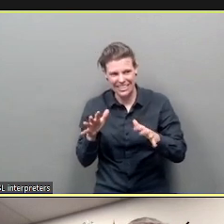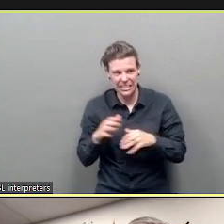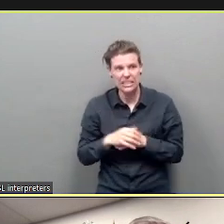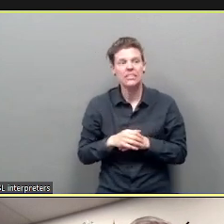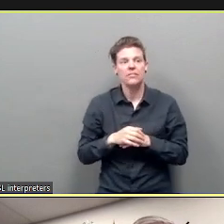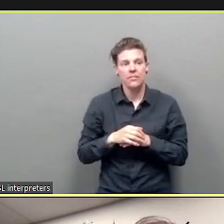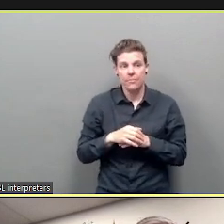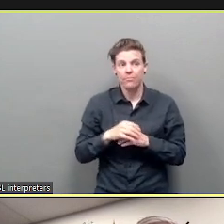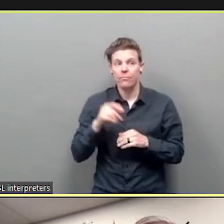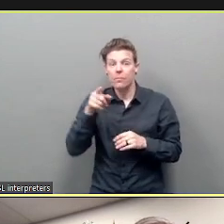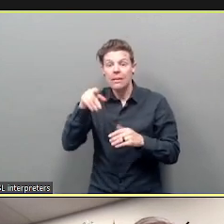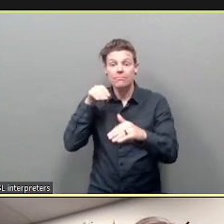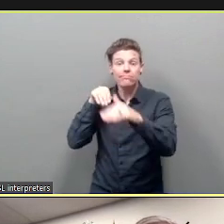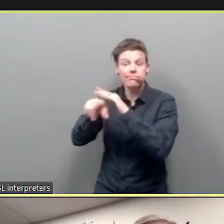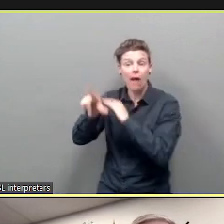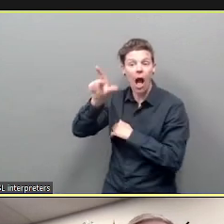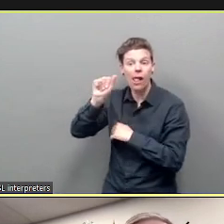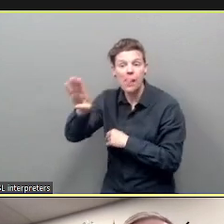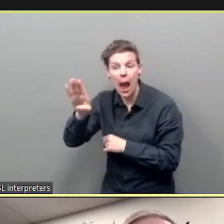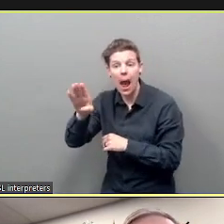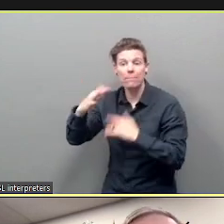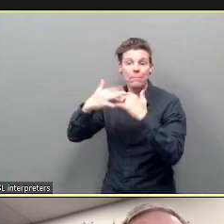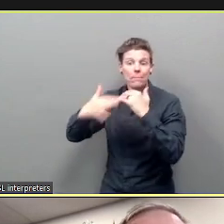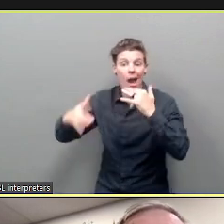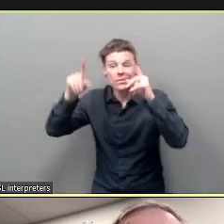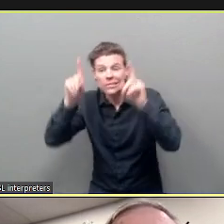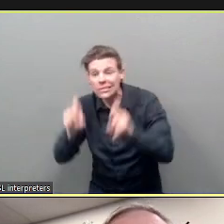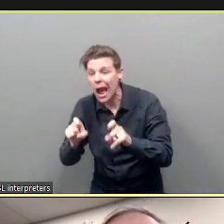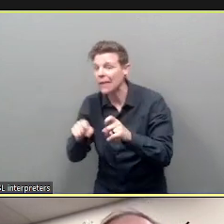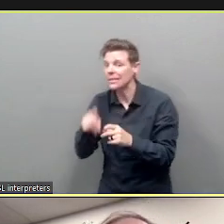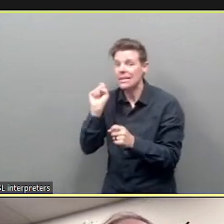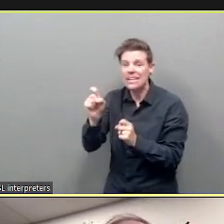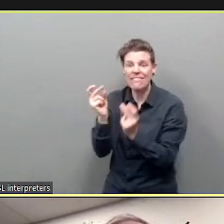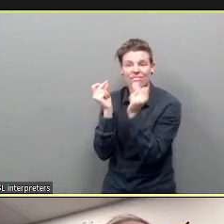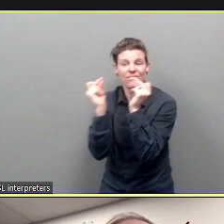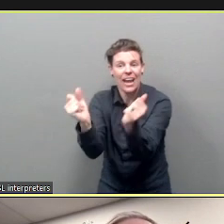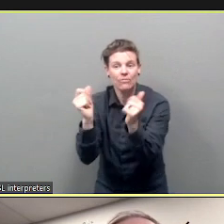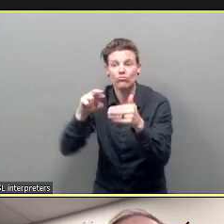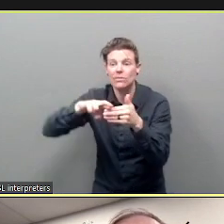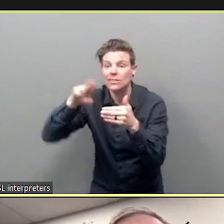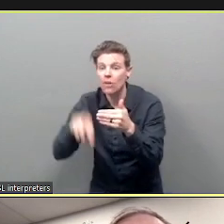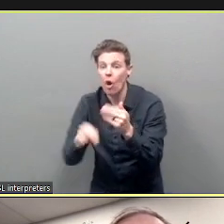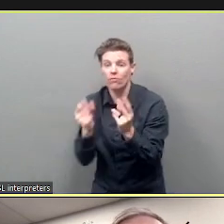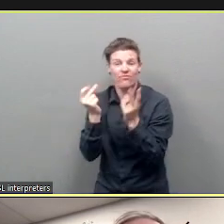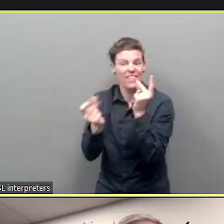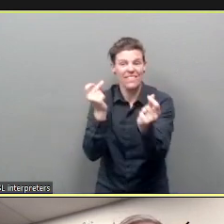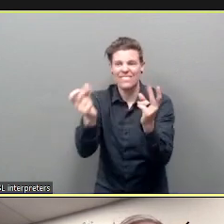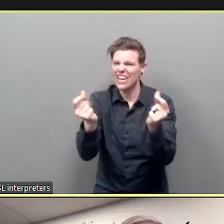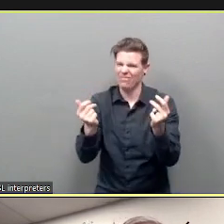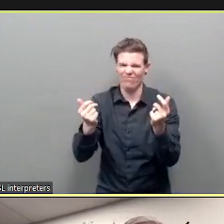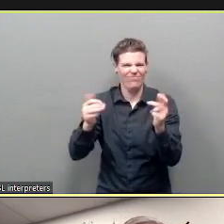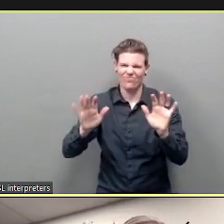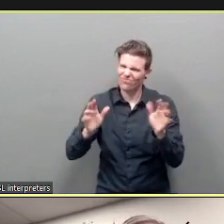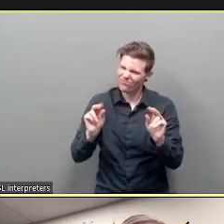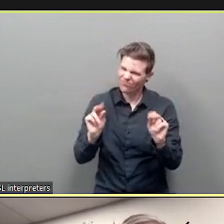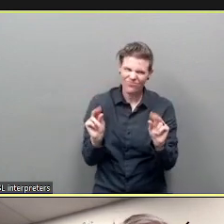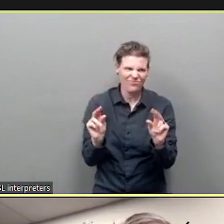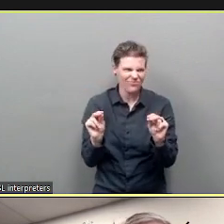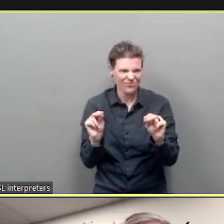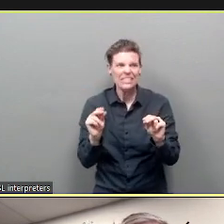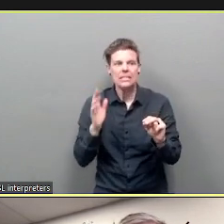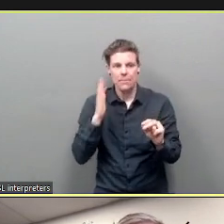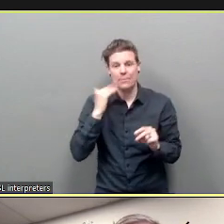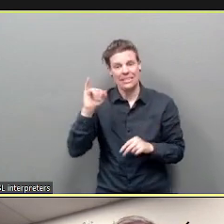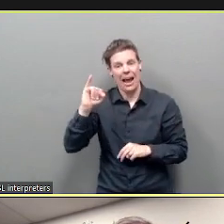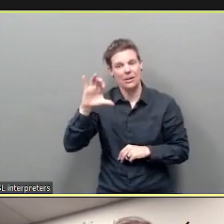recommended very short interval that has the best outcomes, and then go to an ICU bed. So we remain